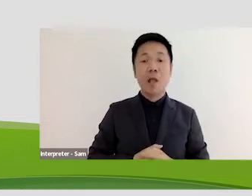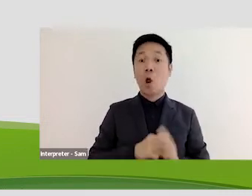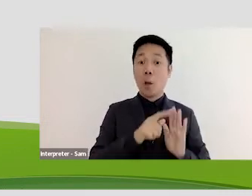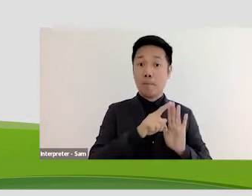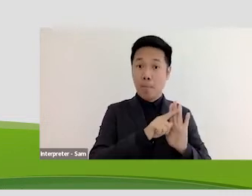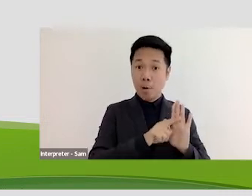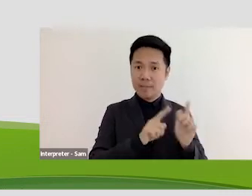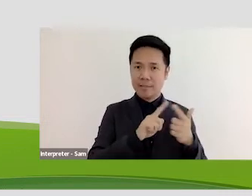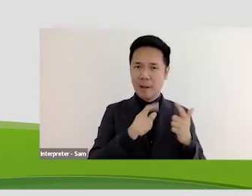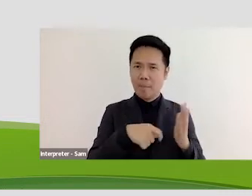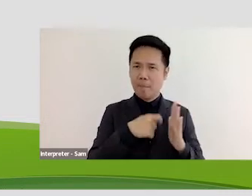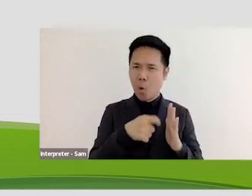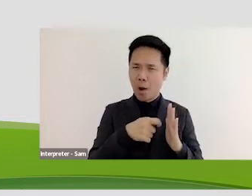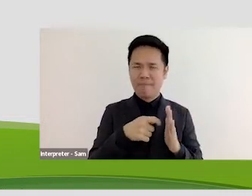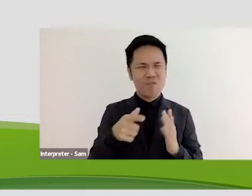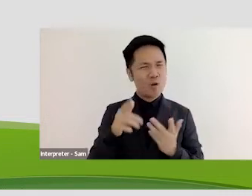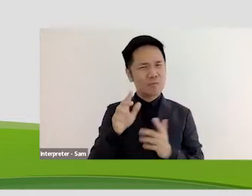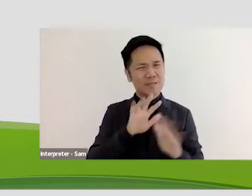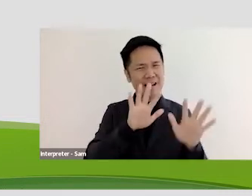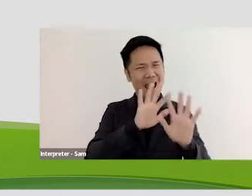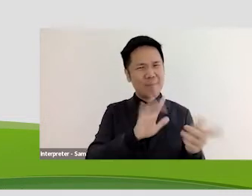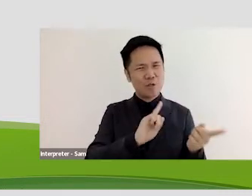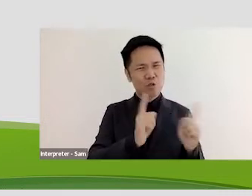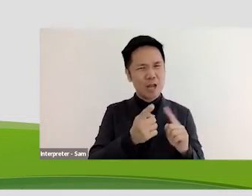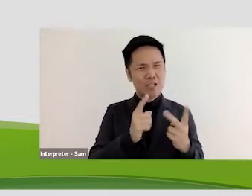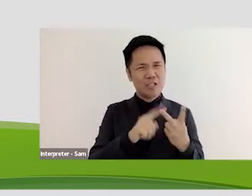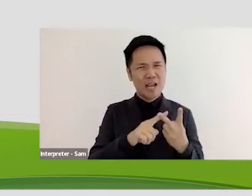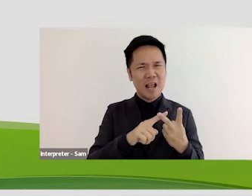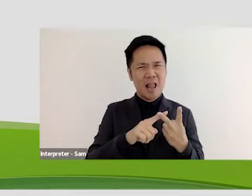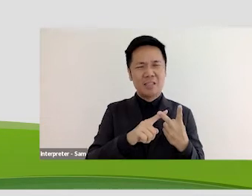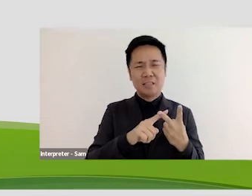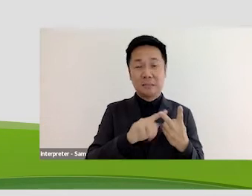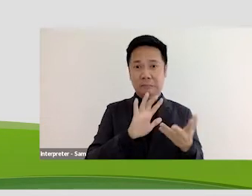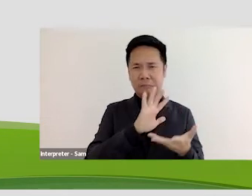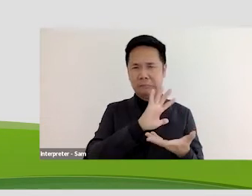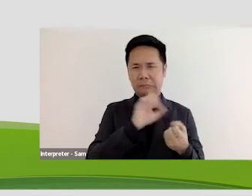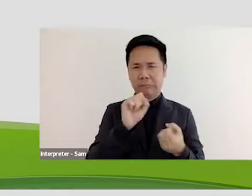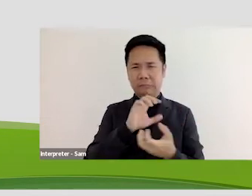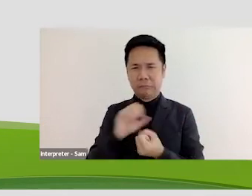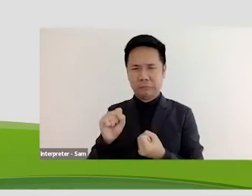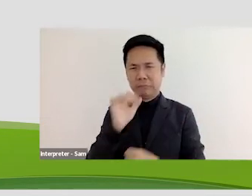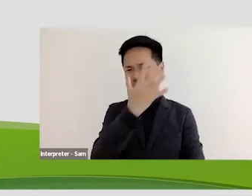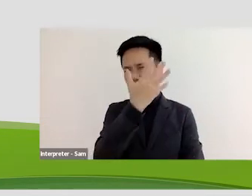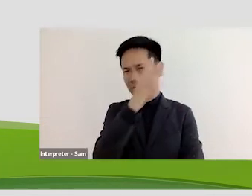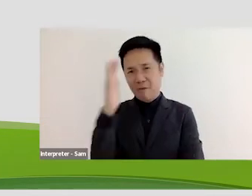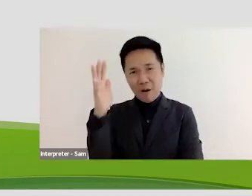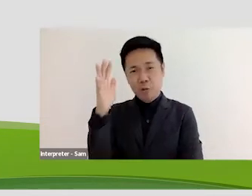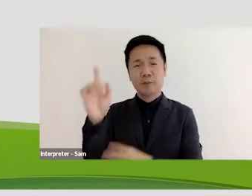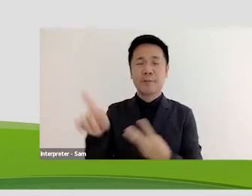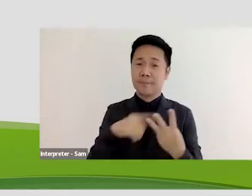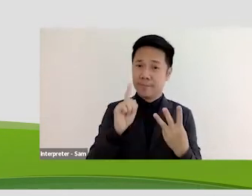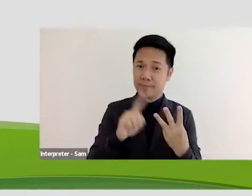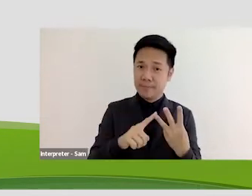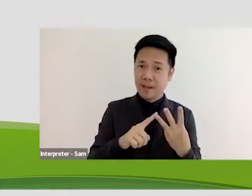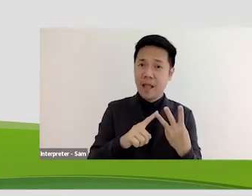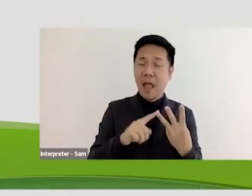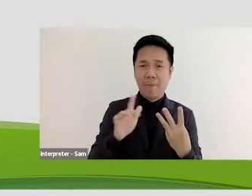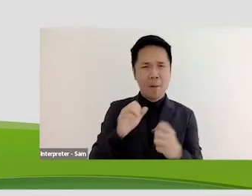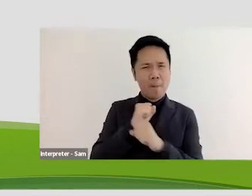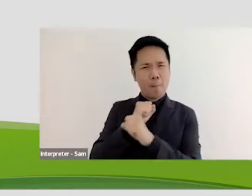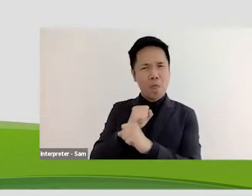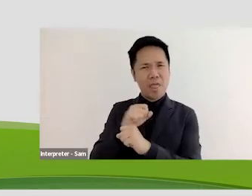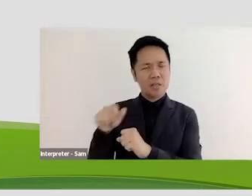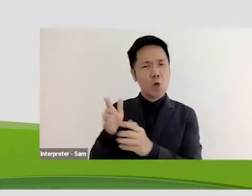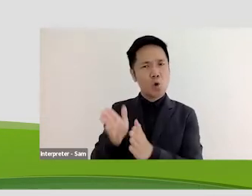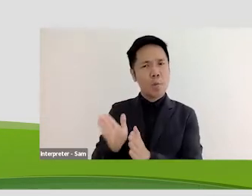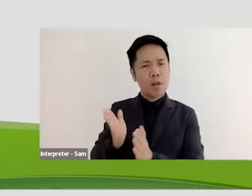programs to address climate change, environmental degradation, and disasters promote and protect human rights related